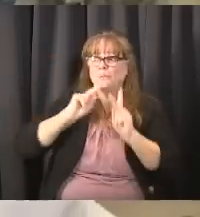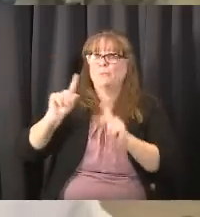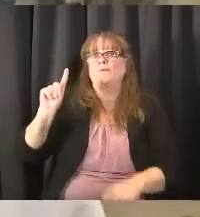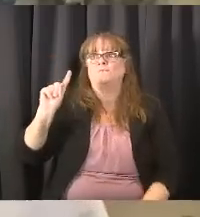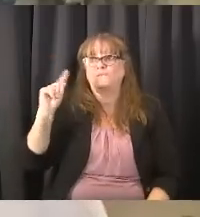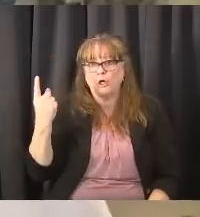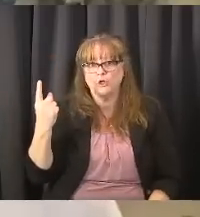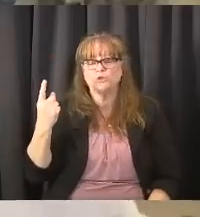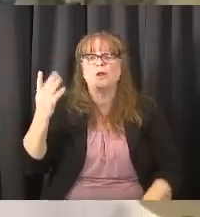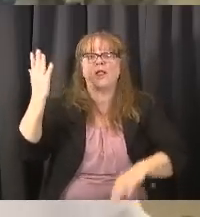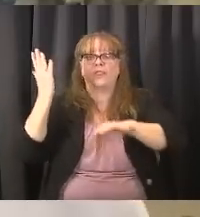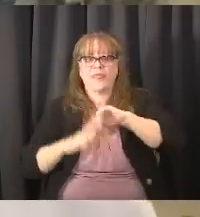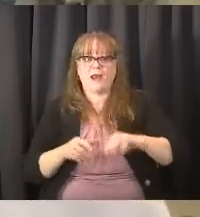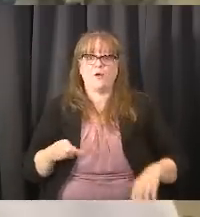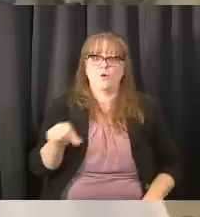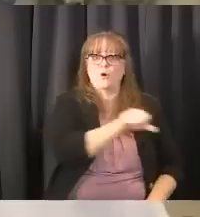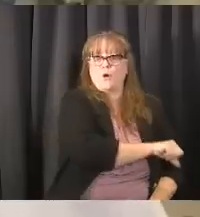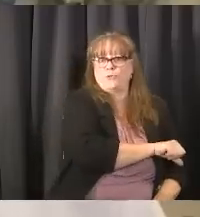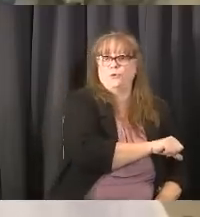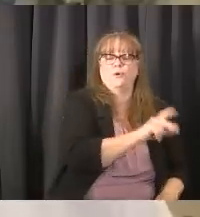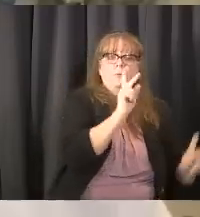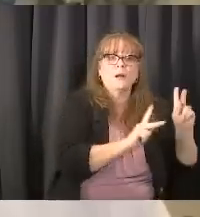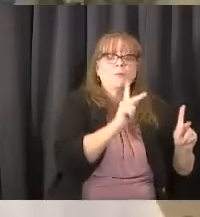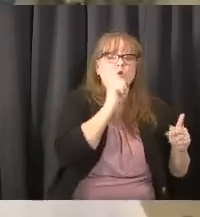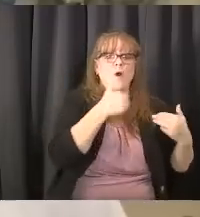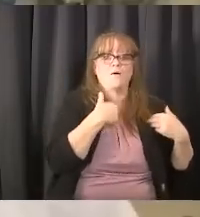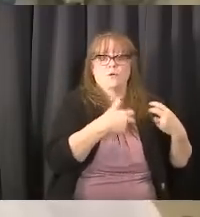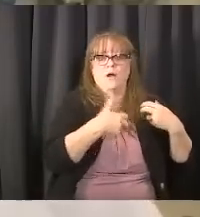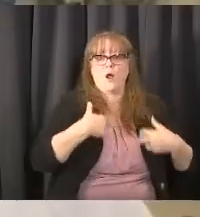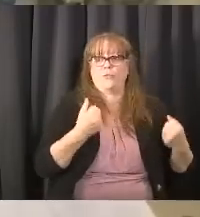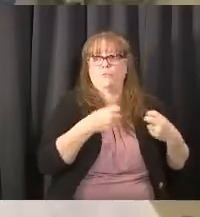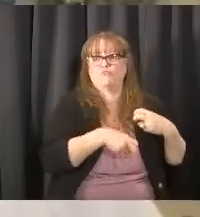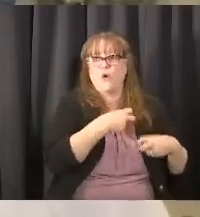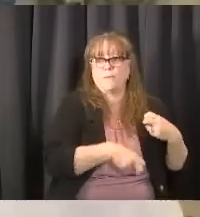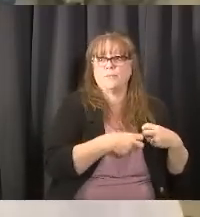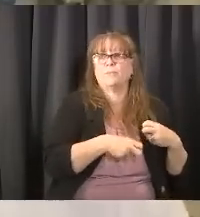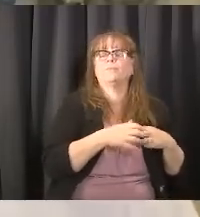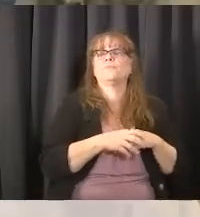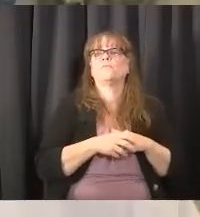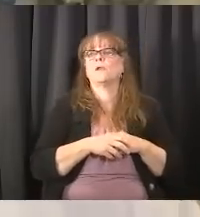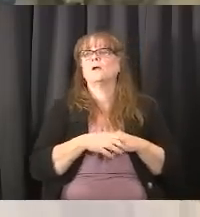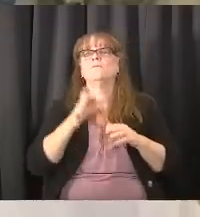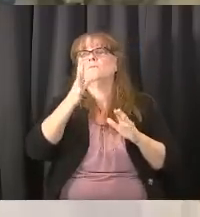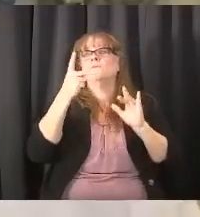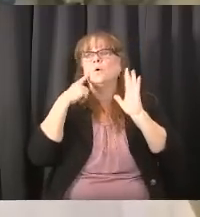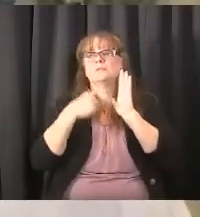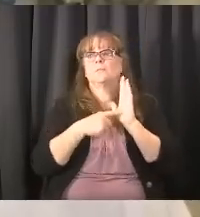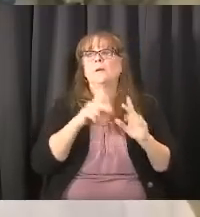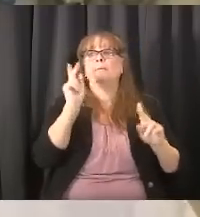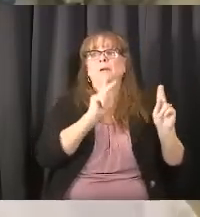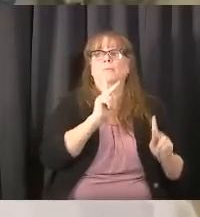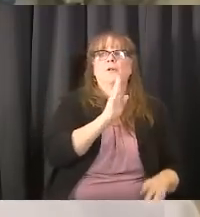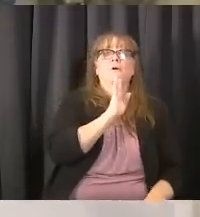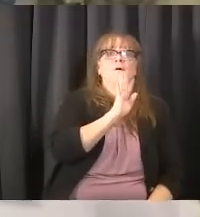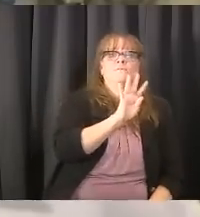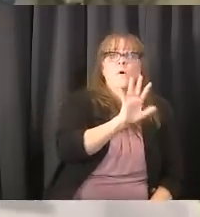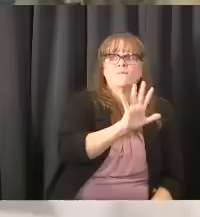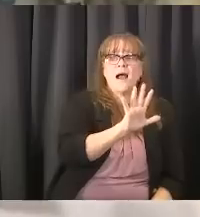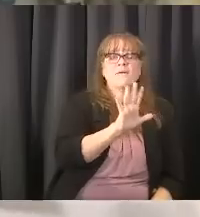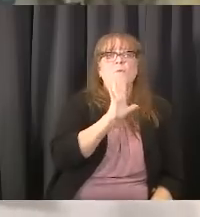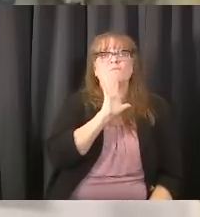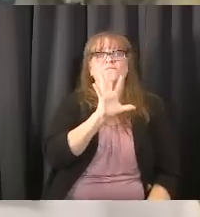meaning if we were to vaccinate 45 to 50-year-olds, then we would think about comorbidities. But for right now, age is the single most